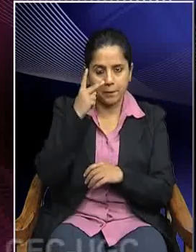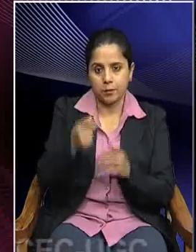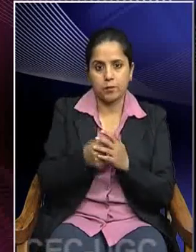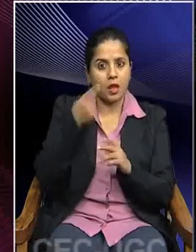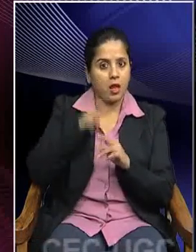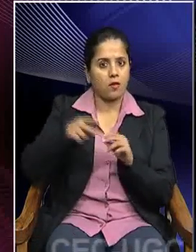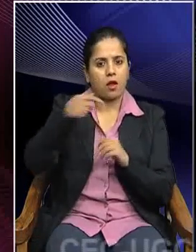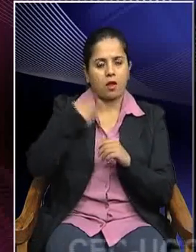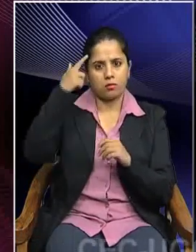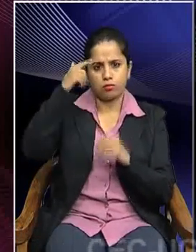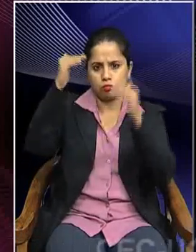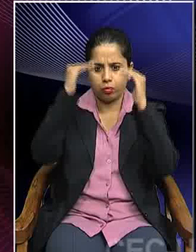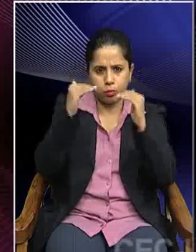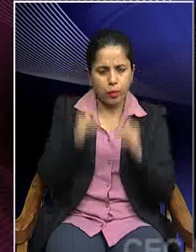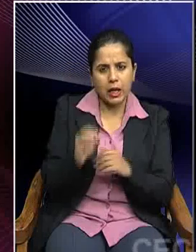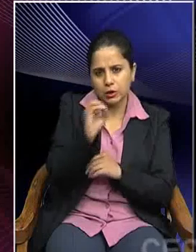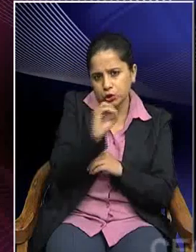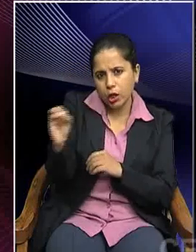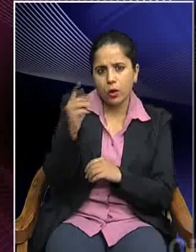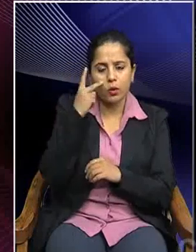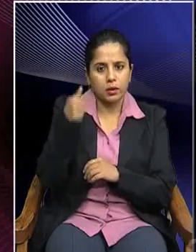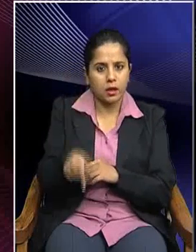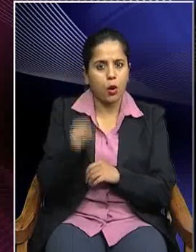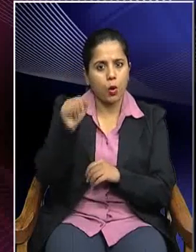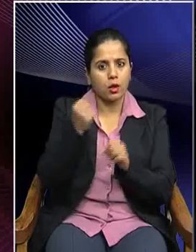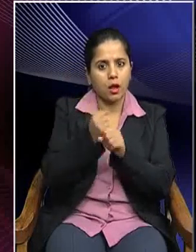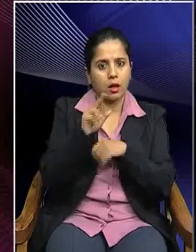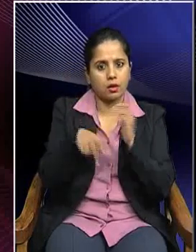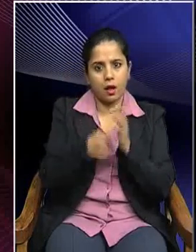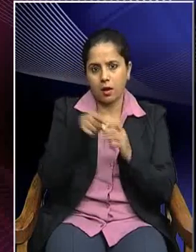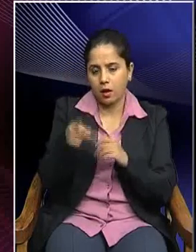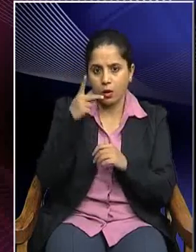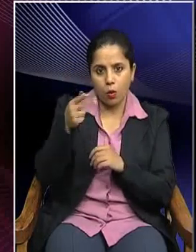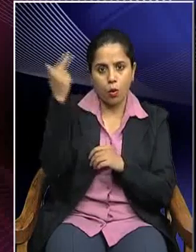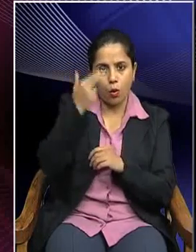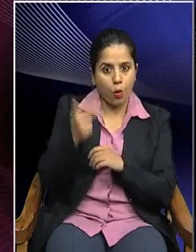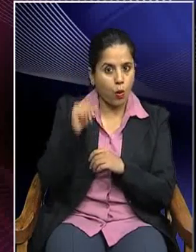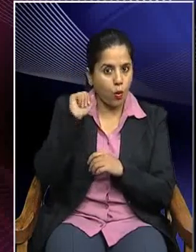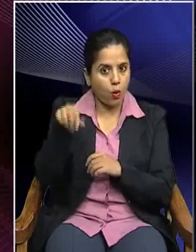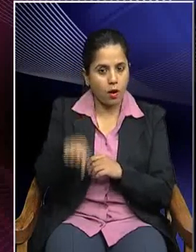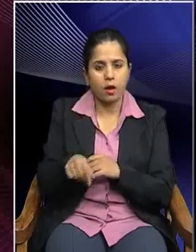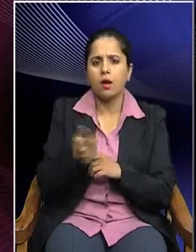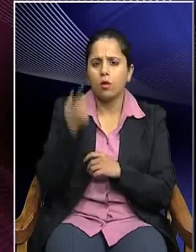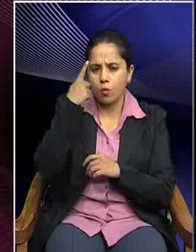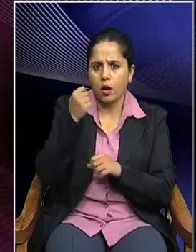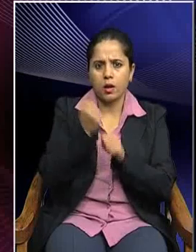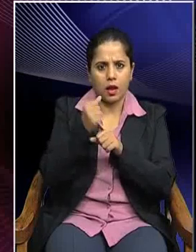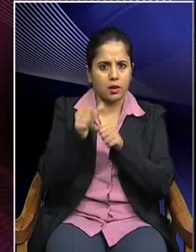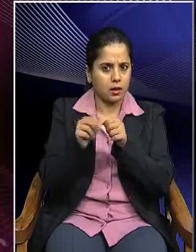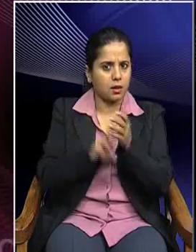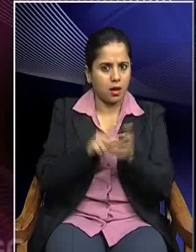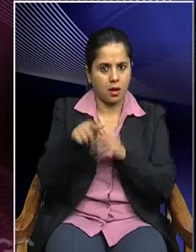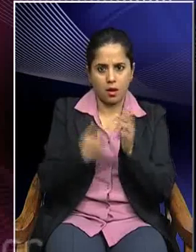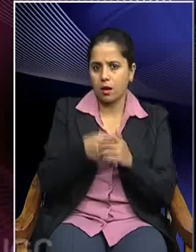we zero down to the specifics of Gandhar art, then at least for Gandhar art,